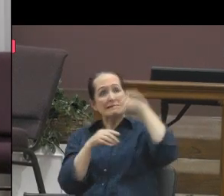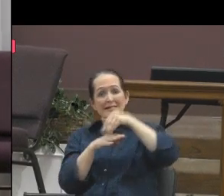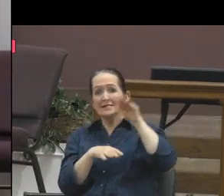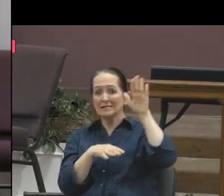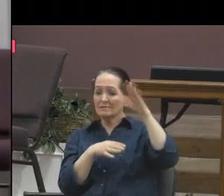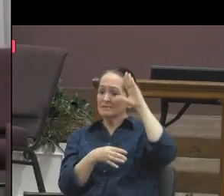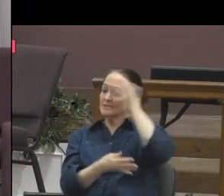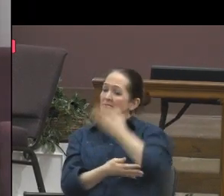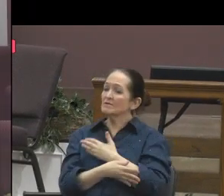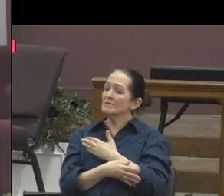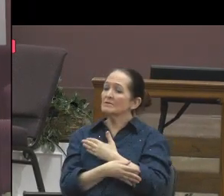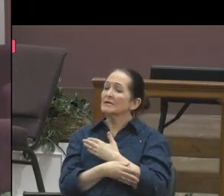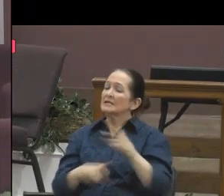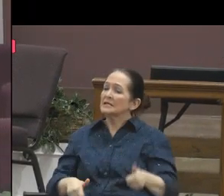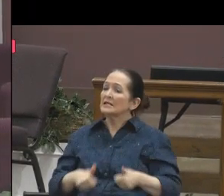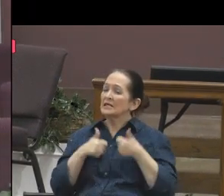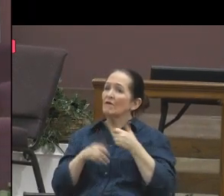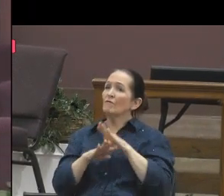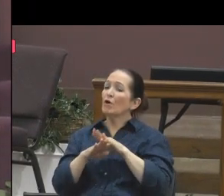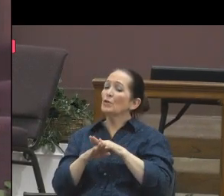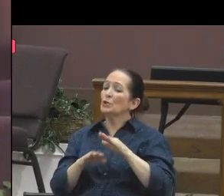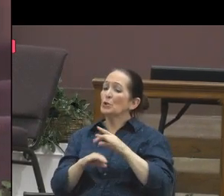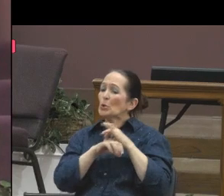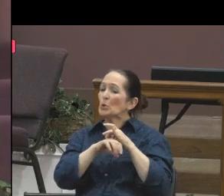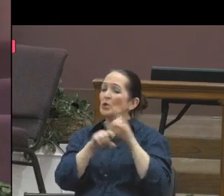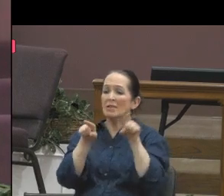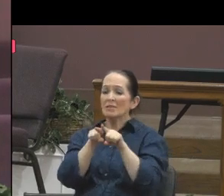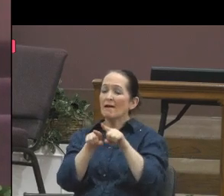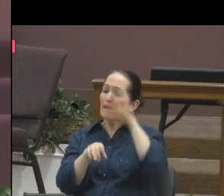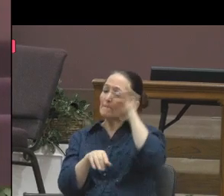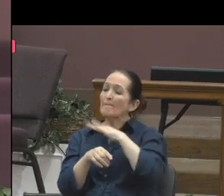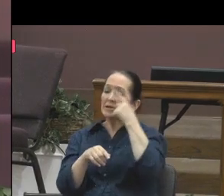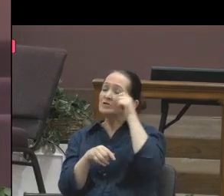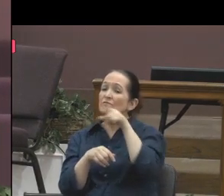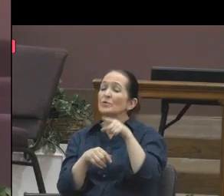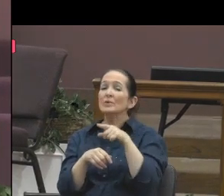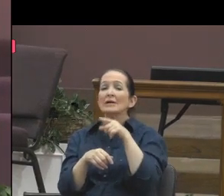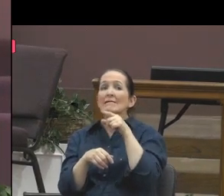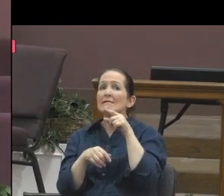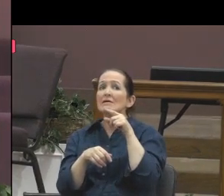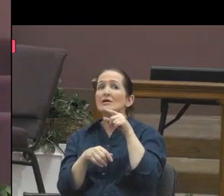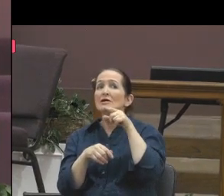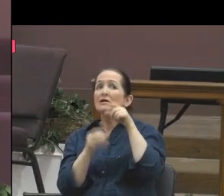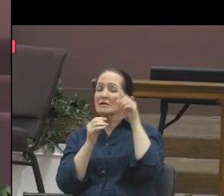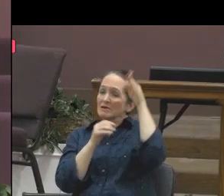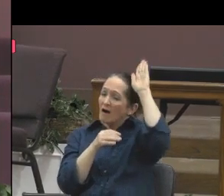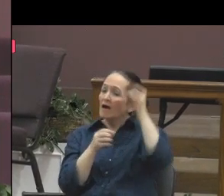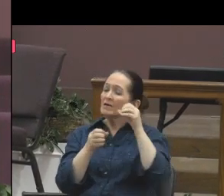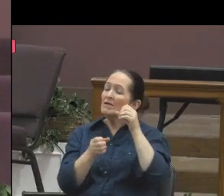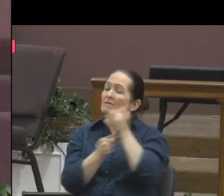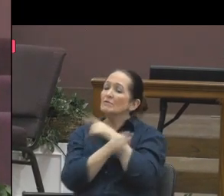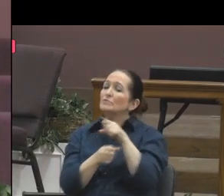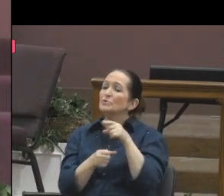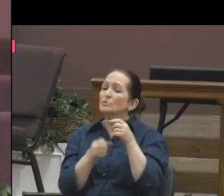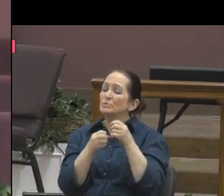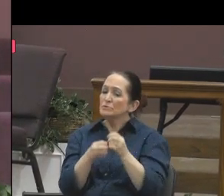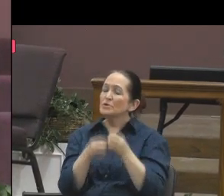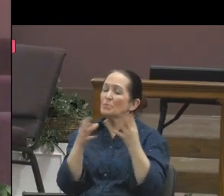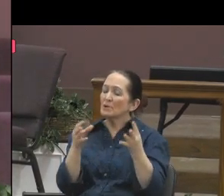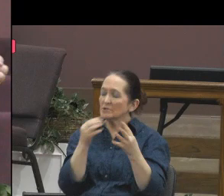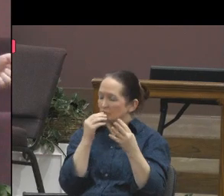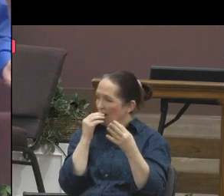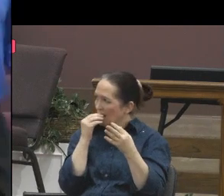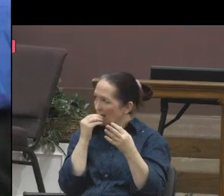man because of you. He loved you so much that He allowed Him to live here and endure the challenges